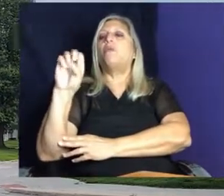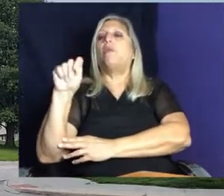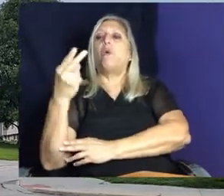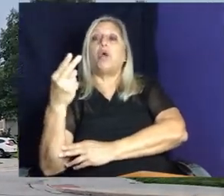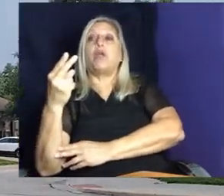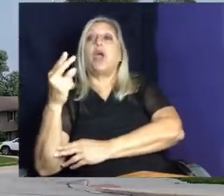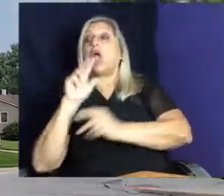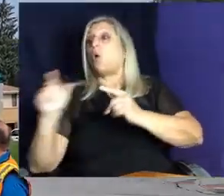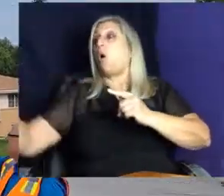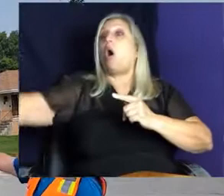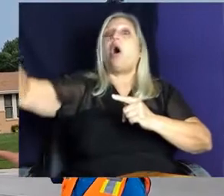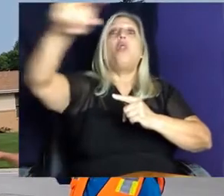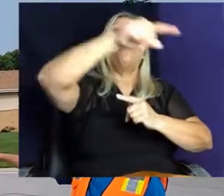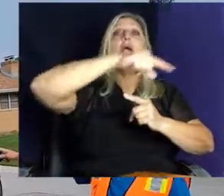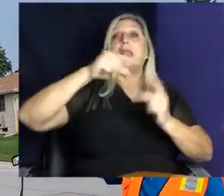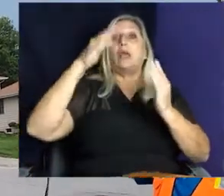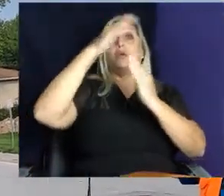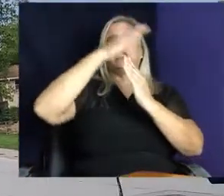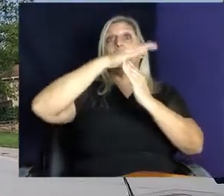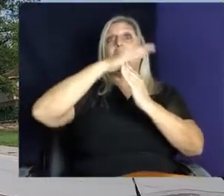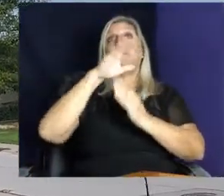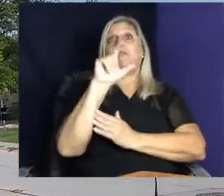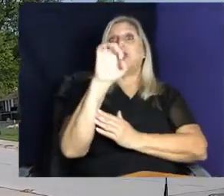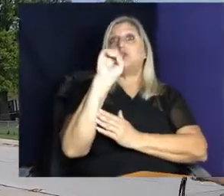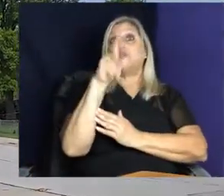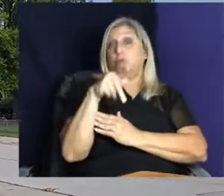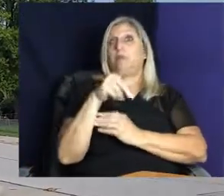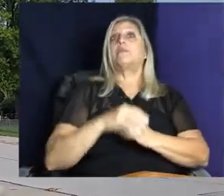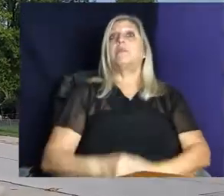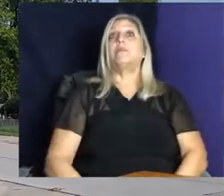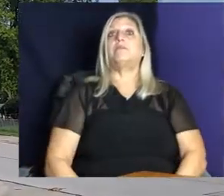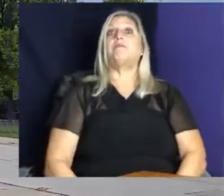all the way around and get into the top of the loop. Okay?